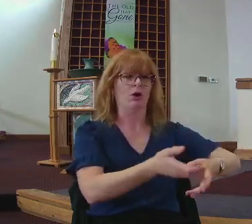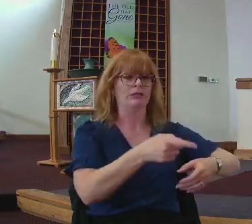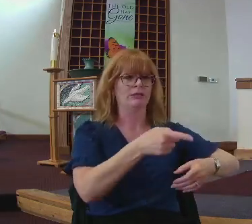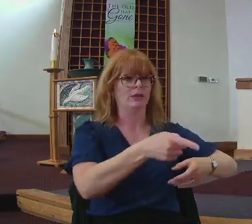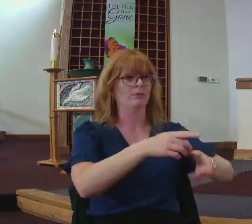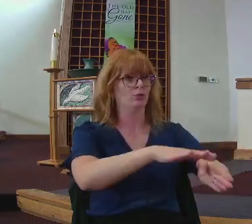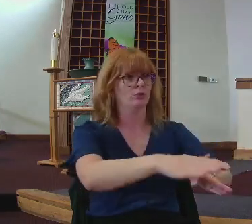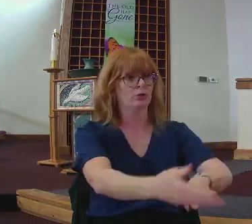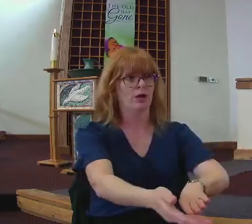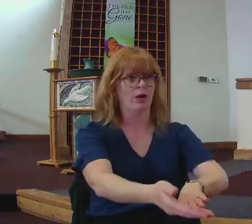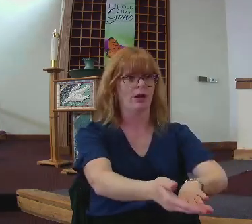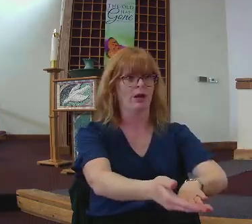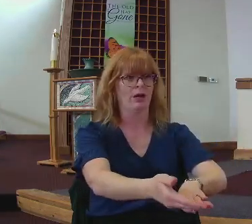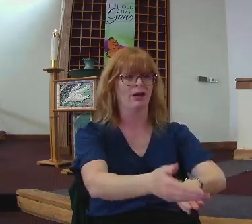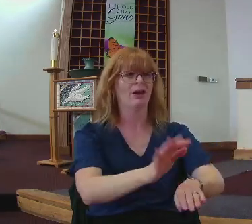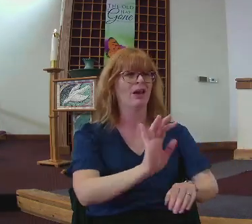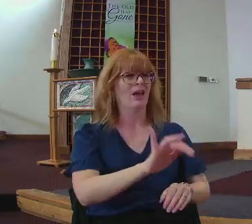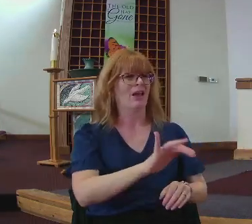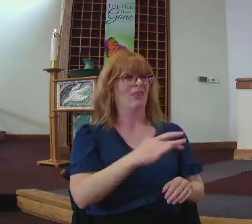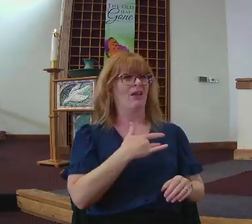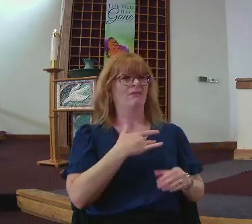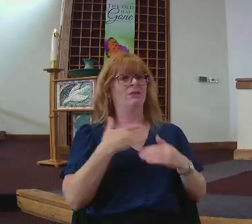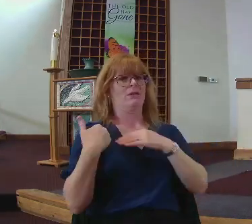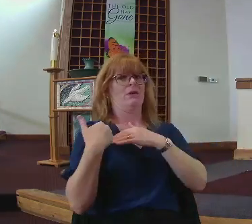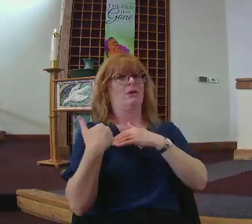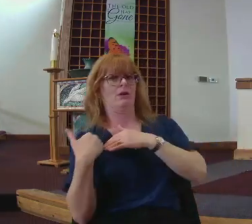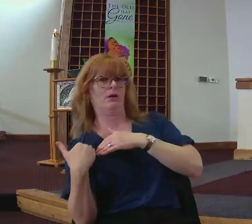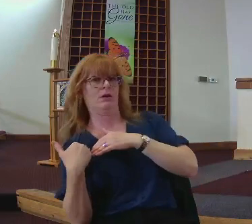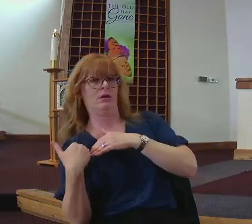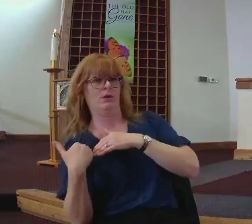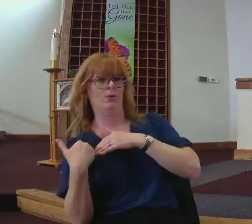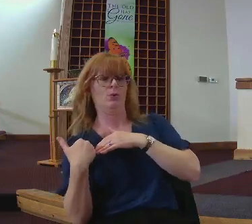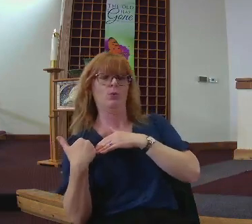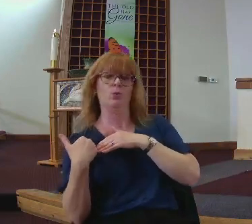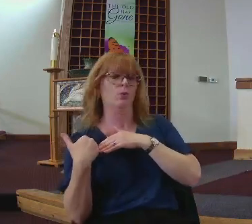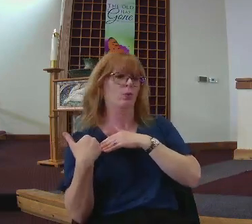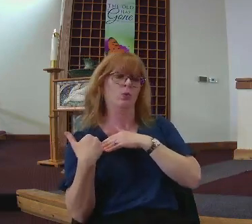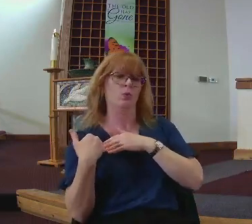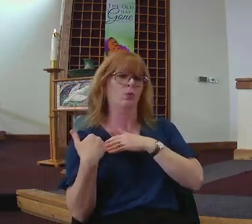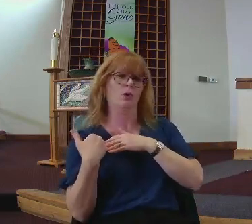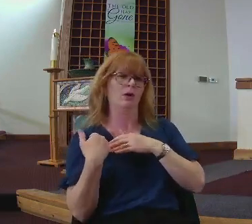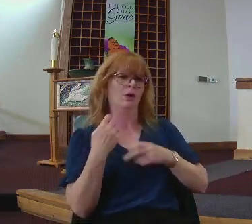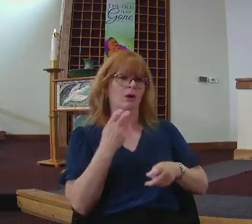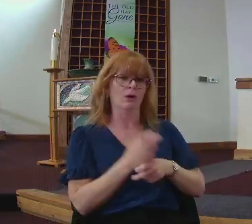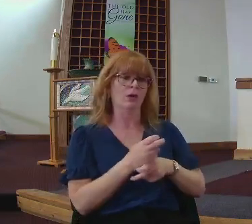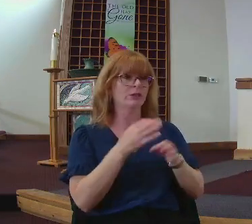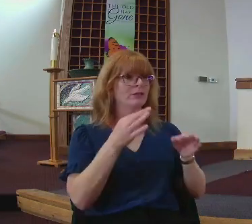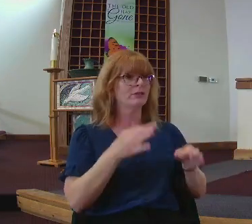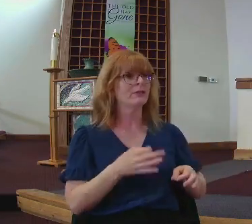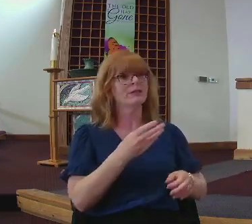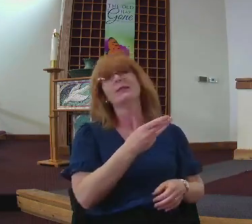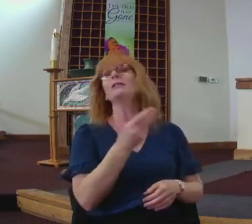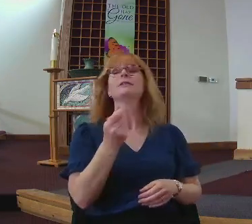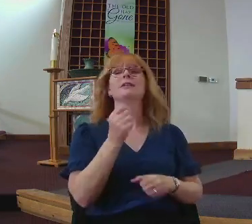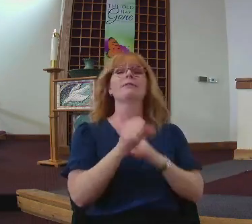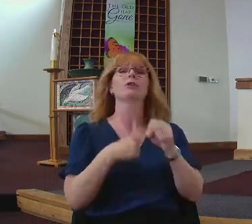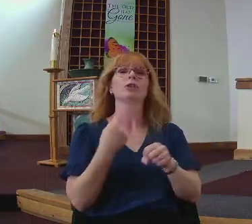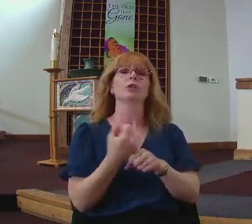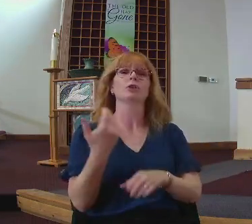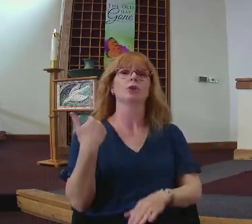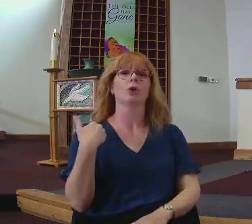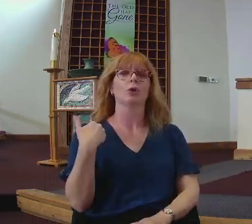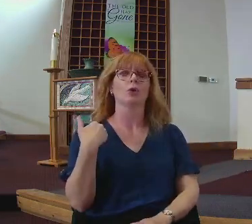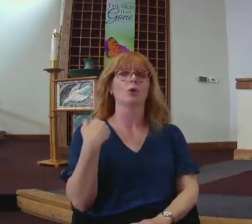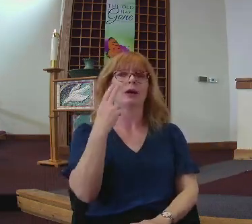to die. And that puts a moral burden upon us. Several years ago, I had a Roman Catholic nun give me a